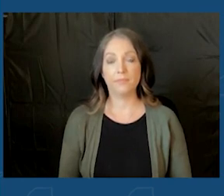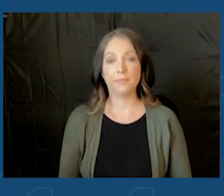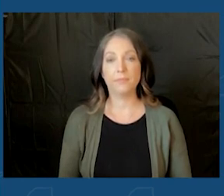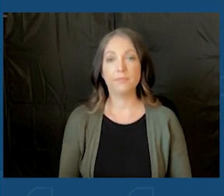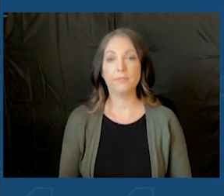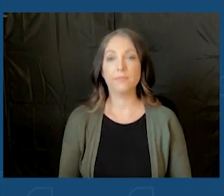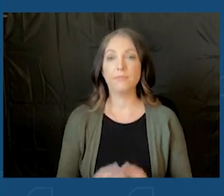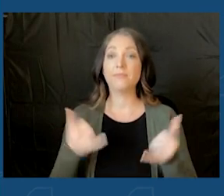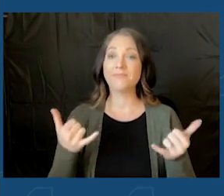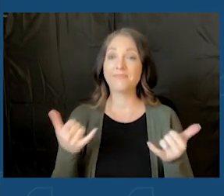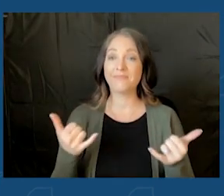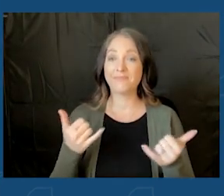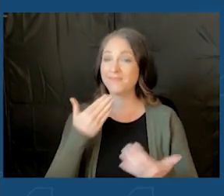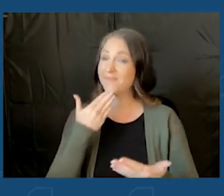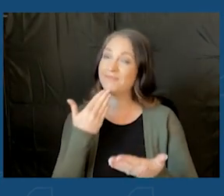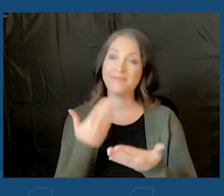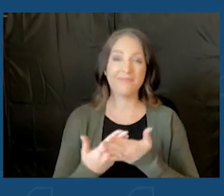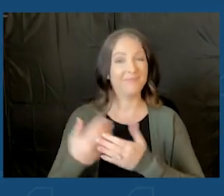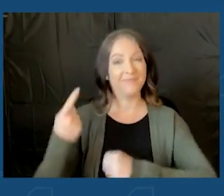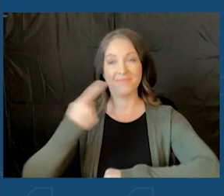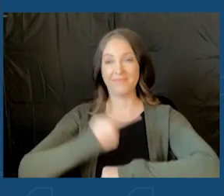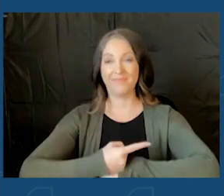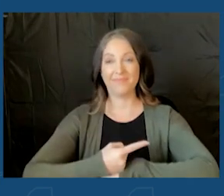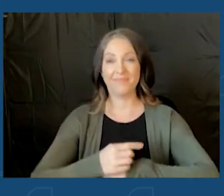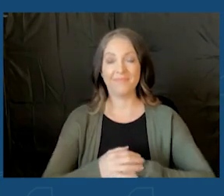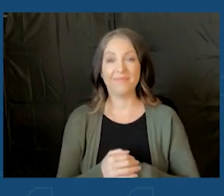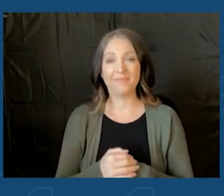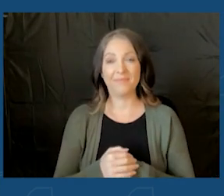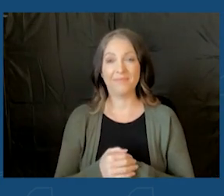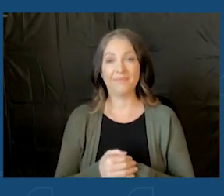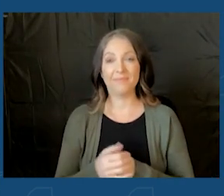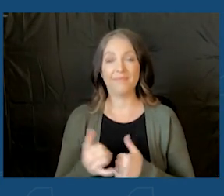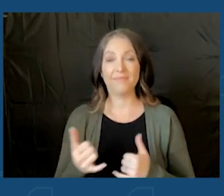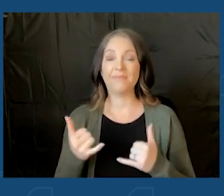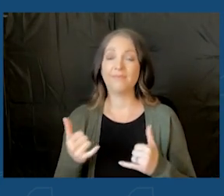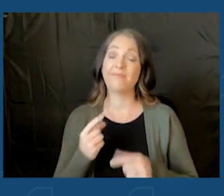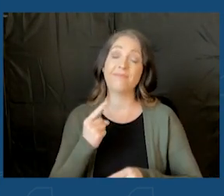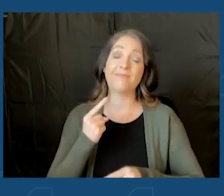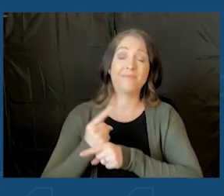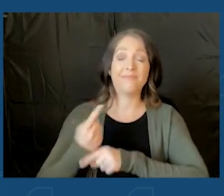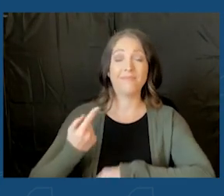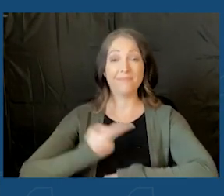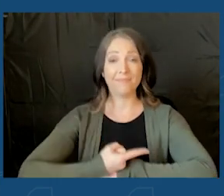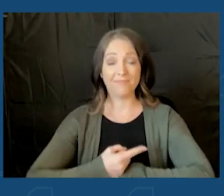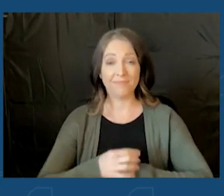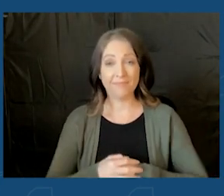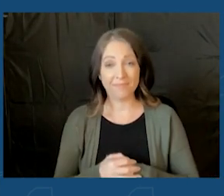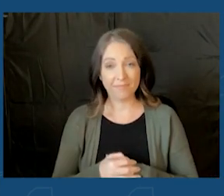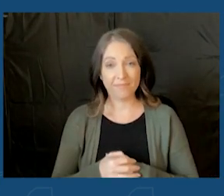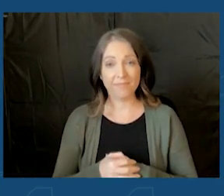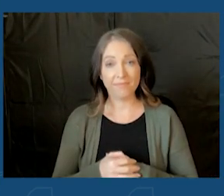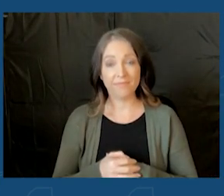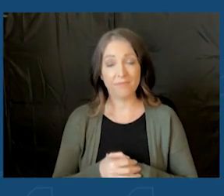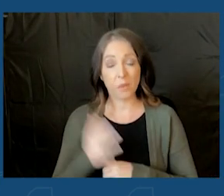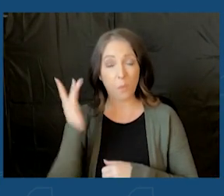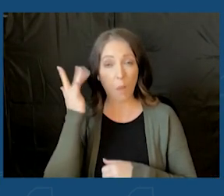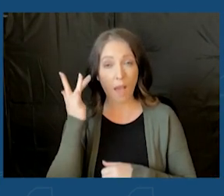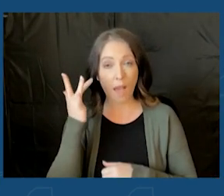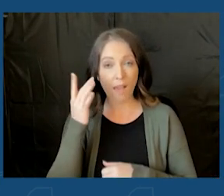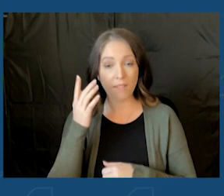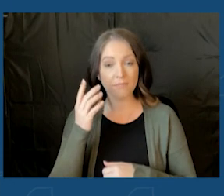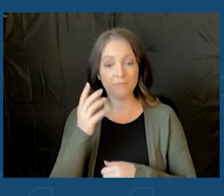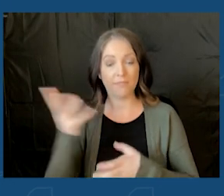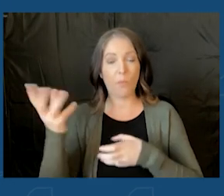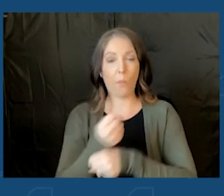Today is a good day. Today is a righteous day because it is a victory for justice, and it is